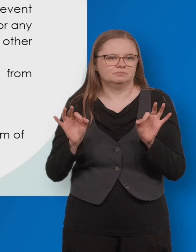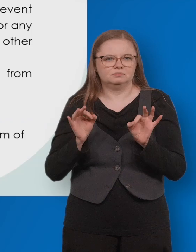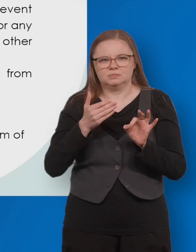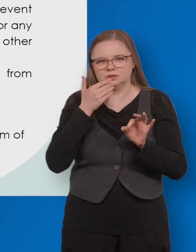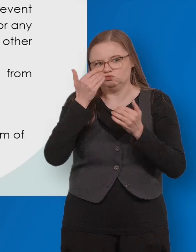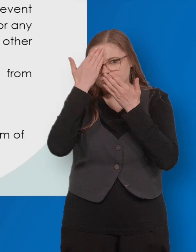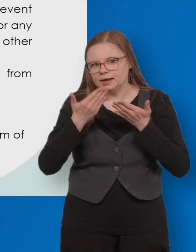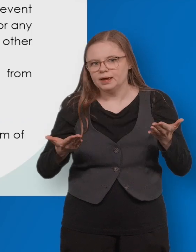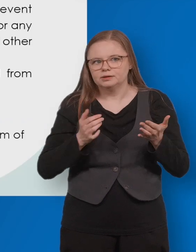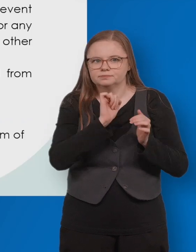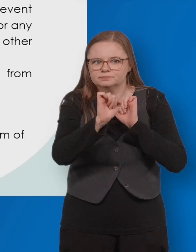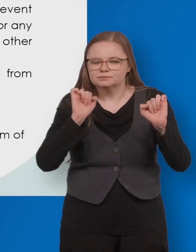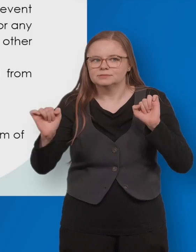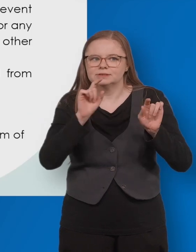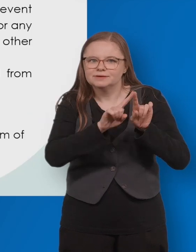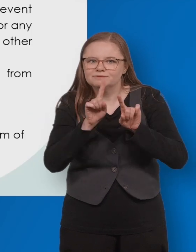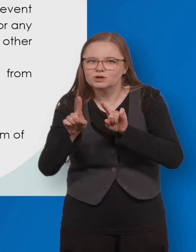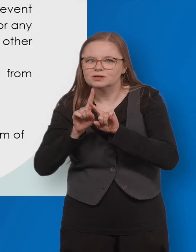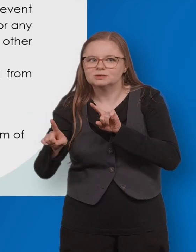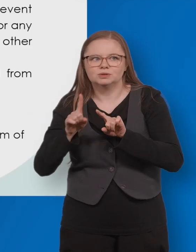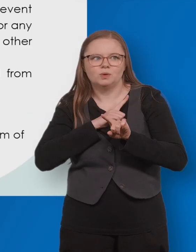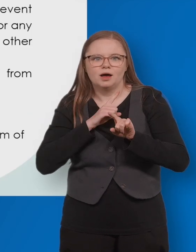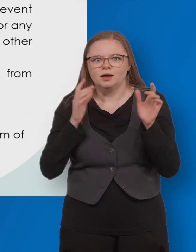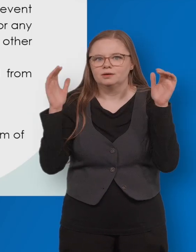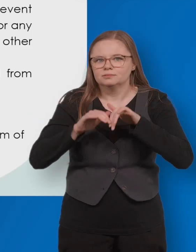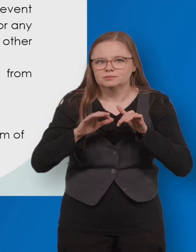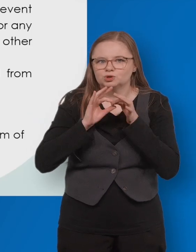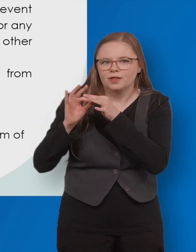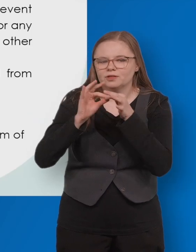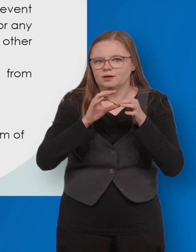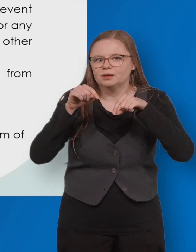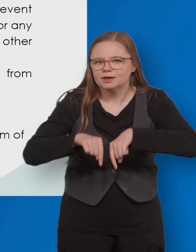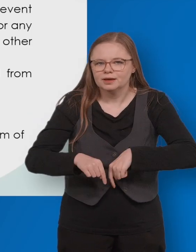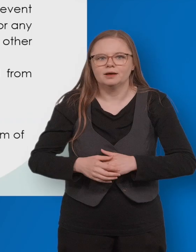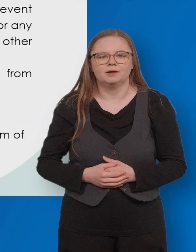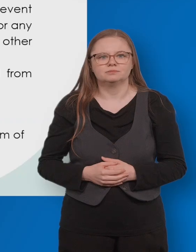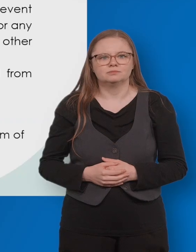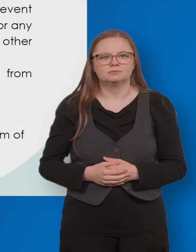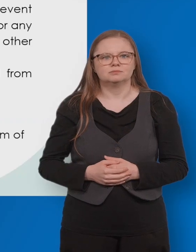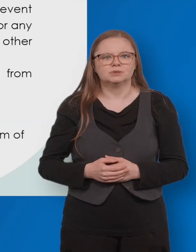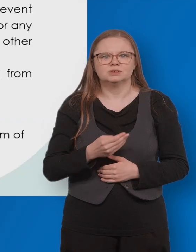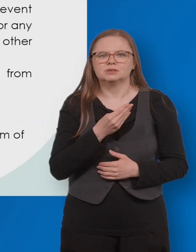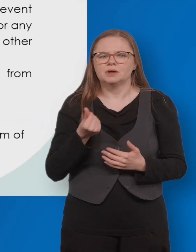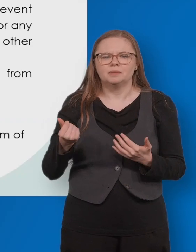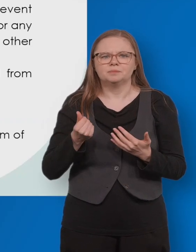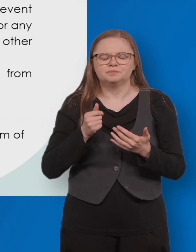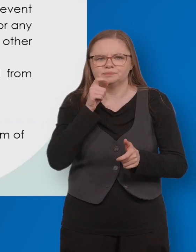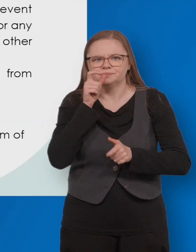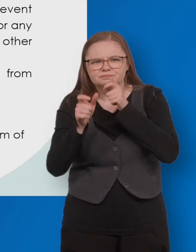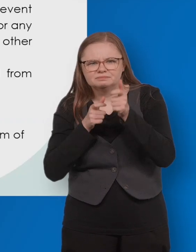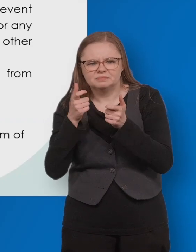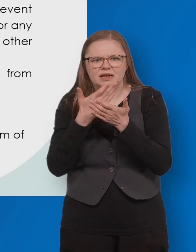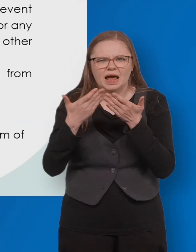everybody's differences and what brings people together as well. And certain languages, etc., are